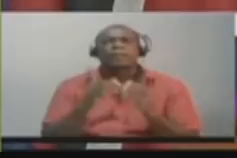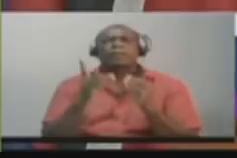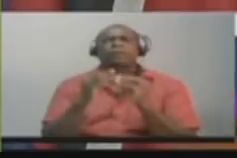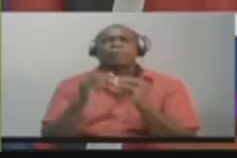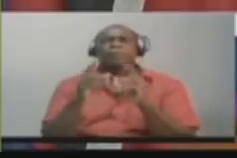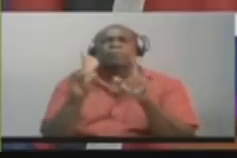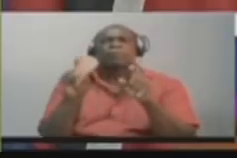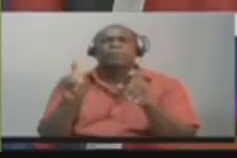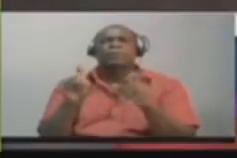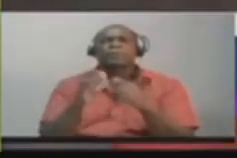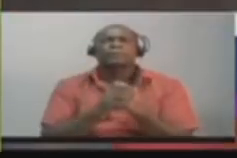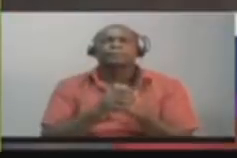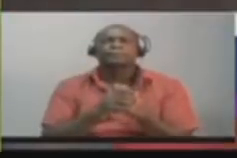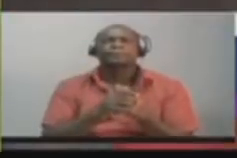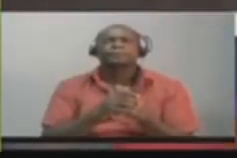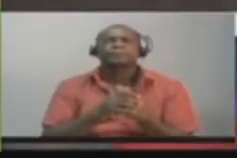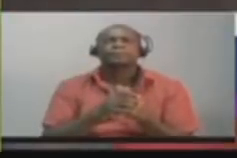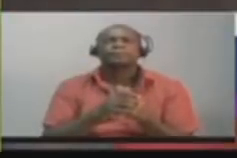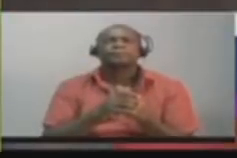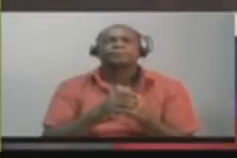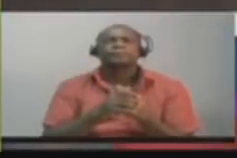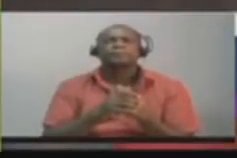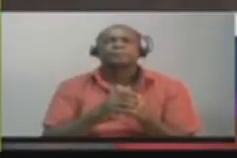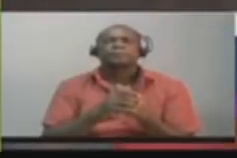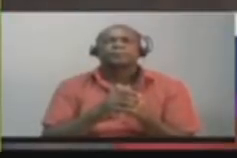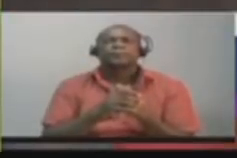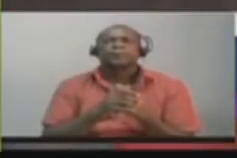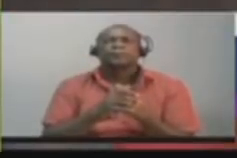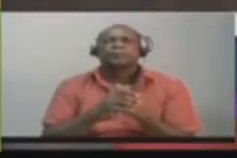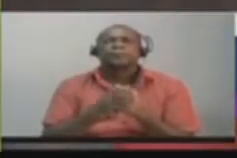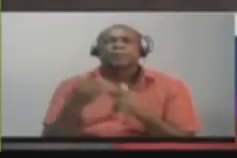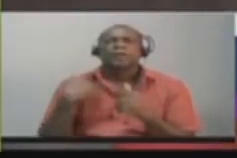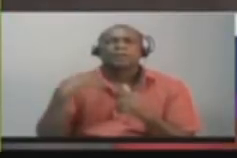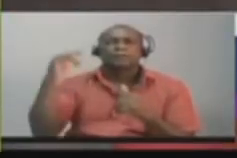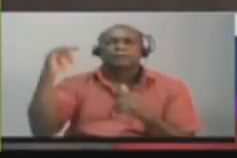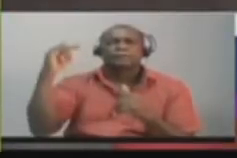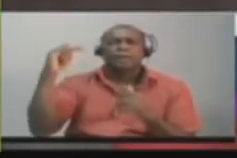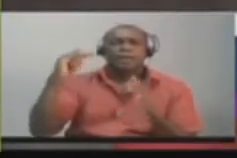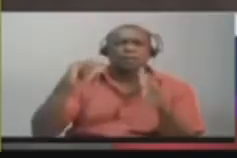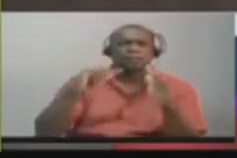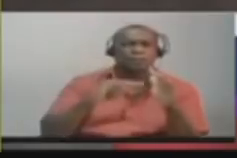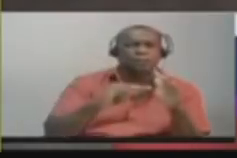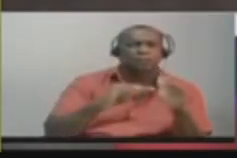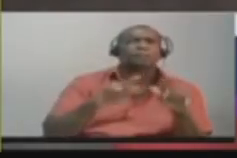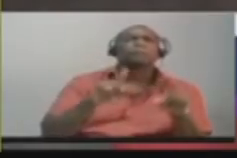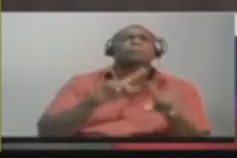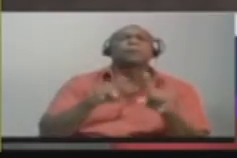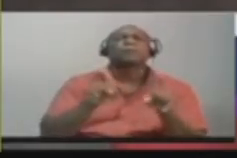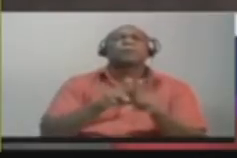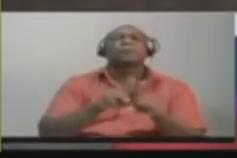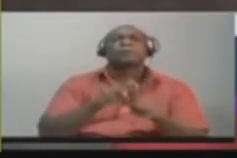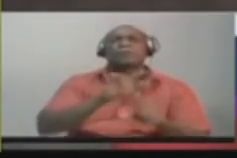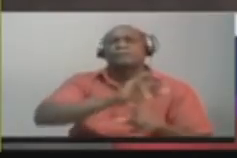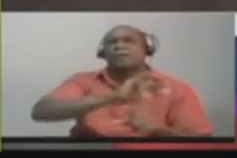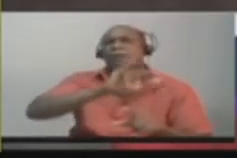Prime Minister can answer. We had a flight coming in, but we also had a repatriation flight with Venezuelan, a repatriation marine